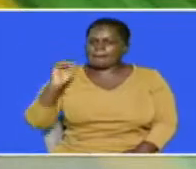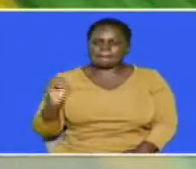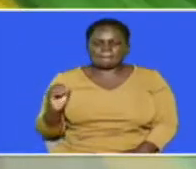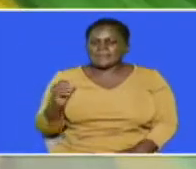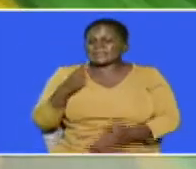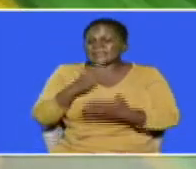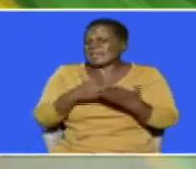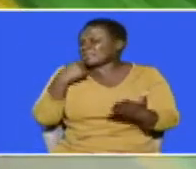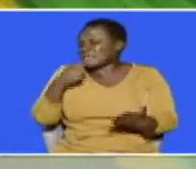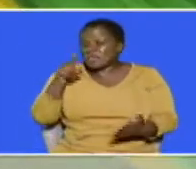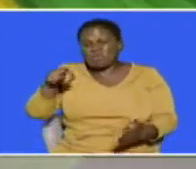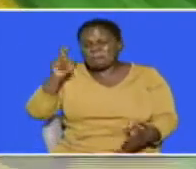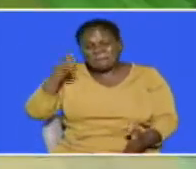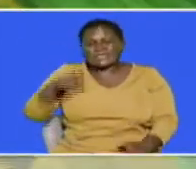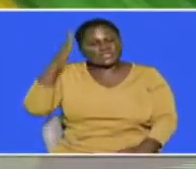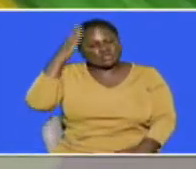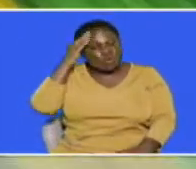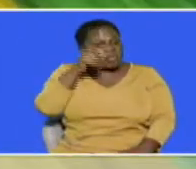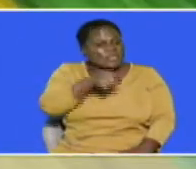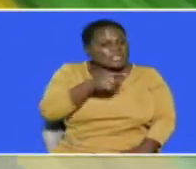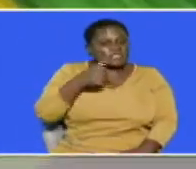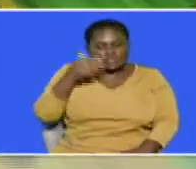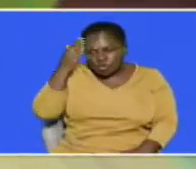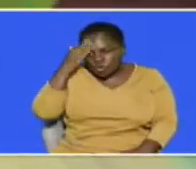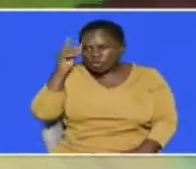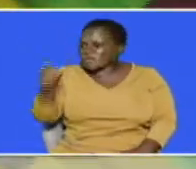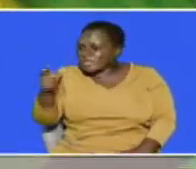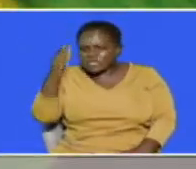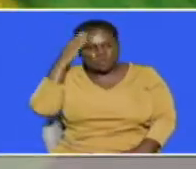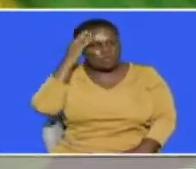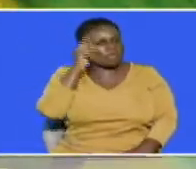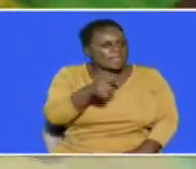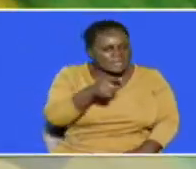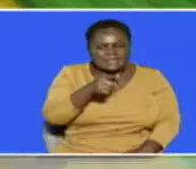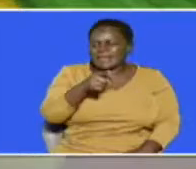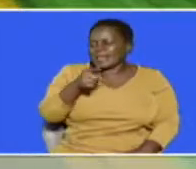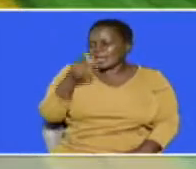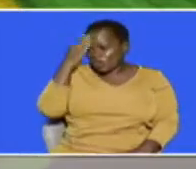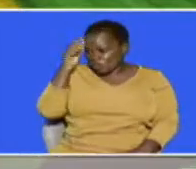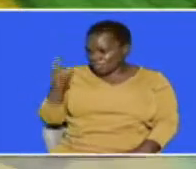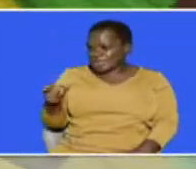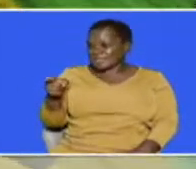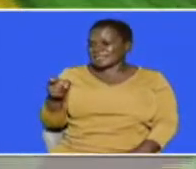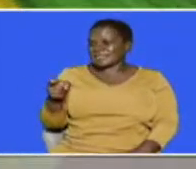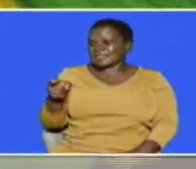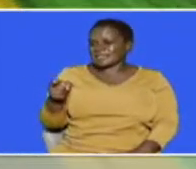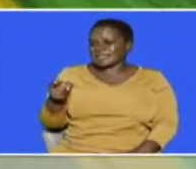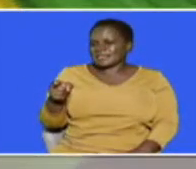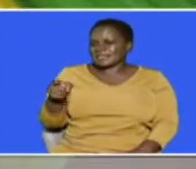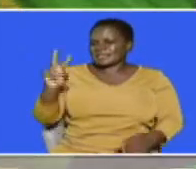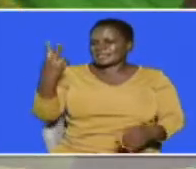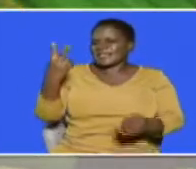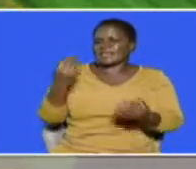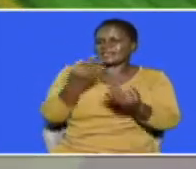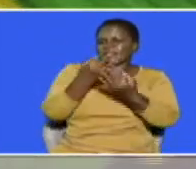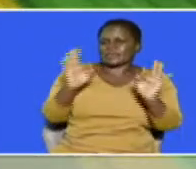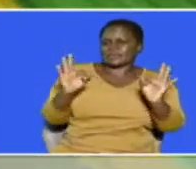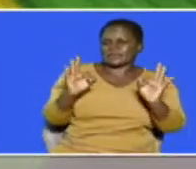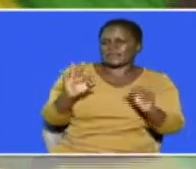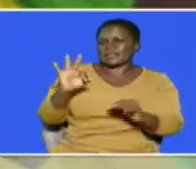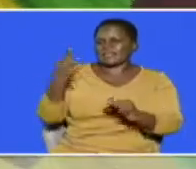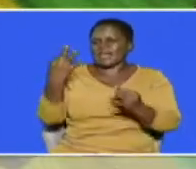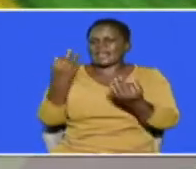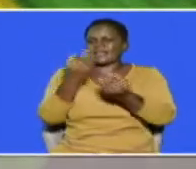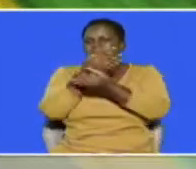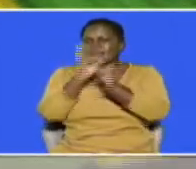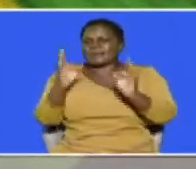Asabu tunaambiwa kwa hii siasa ya ndugu zetu. Oh, unajua fulani, anajulikana, alikuwa second liberation, sijui alikuwa third liberation,